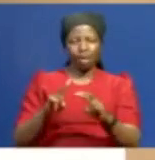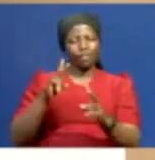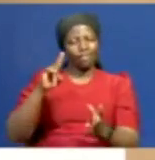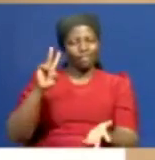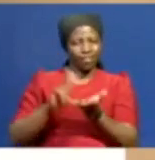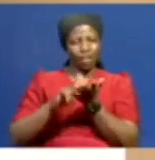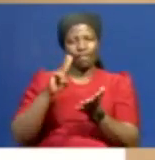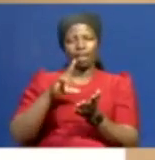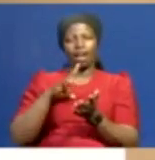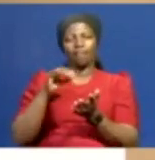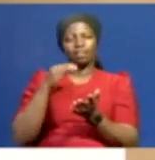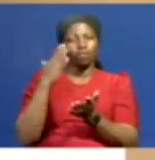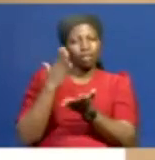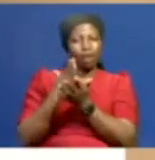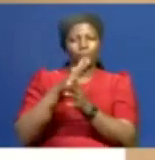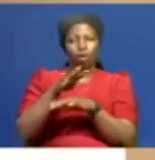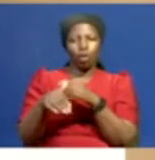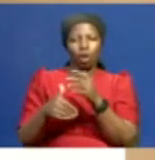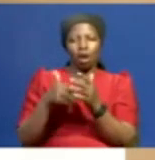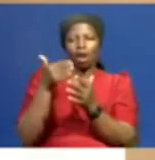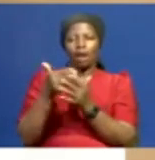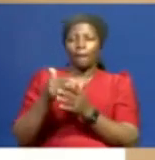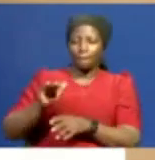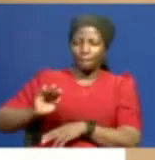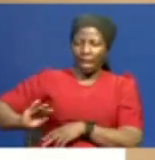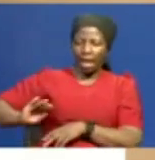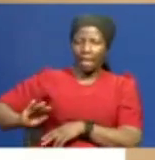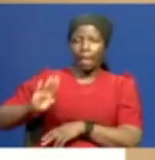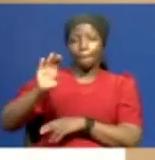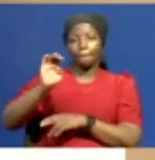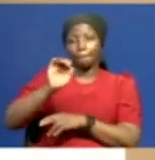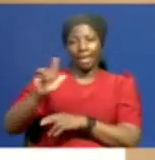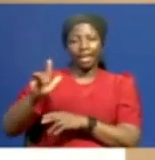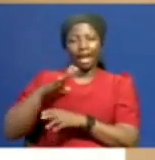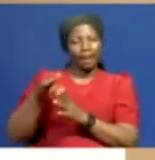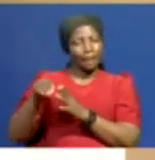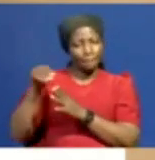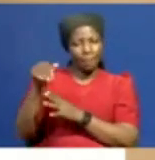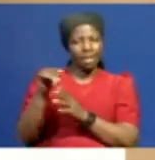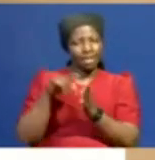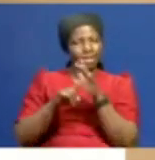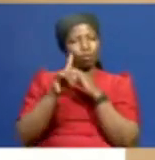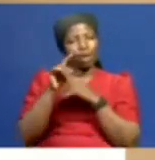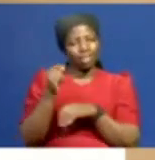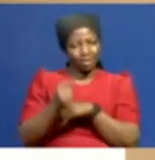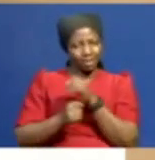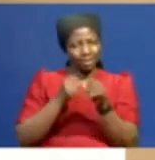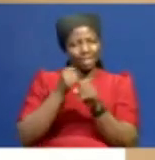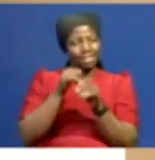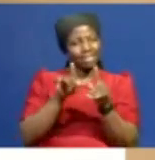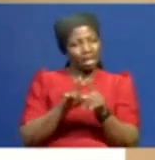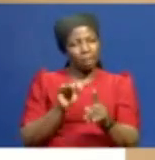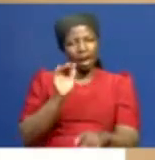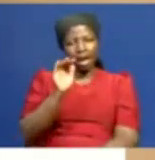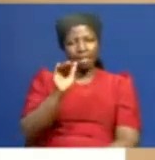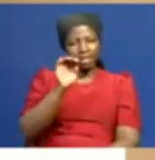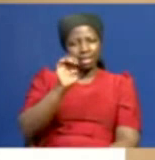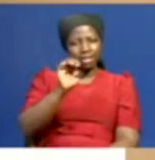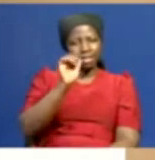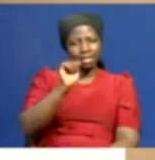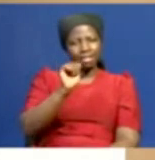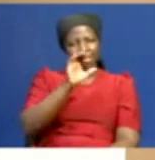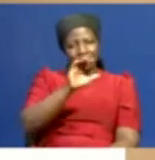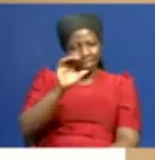and validate all pending bills and clear them within a year. Gachagua further urged the Ethics and Anti-Corruption Commission